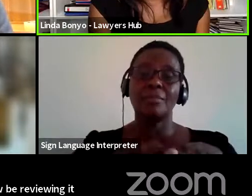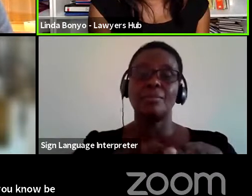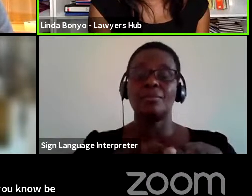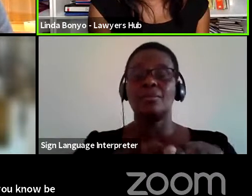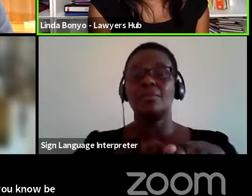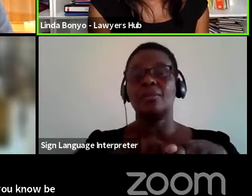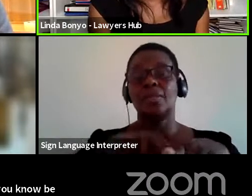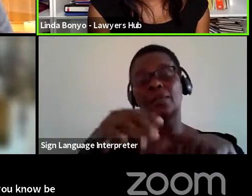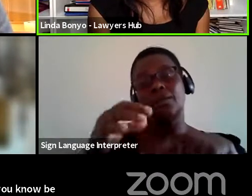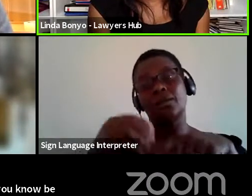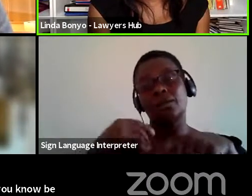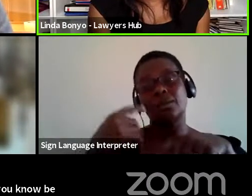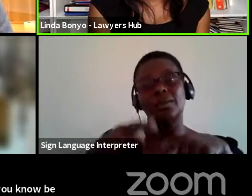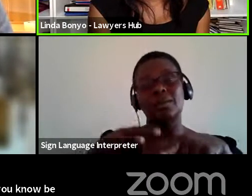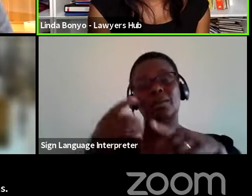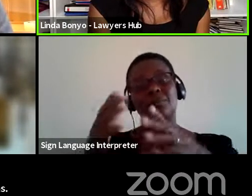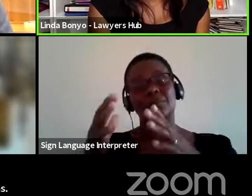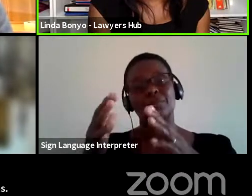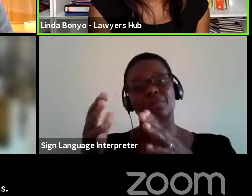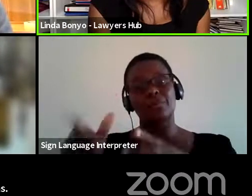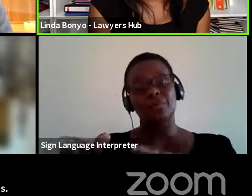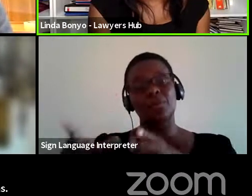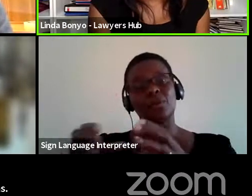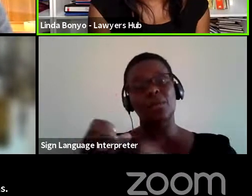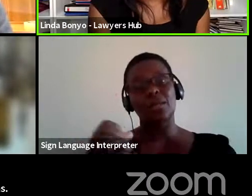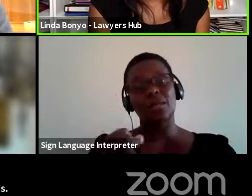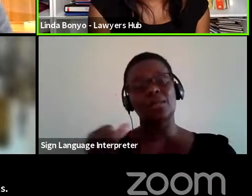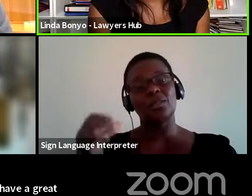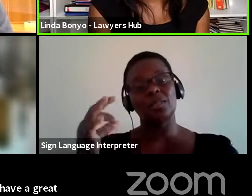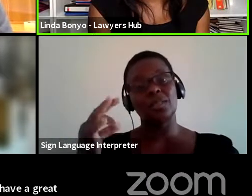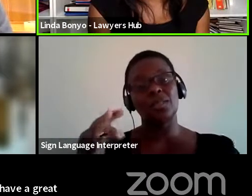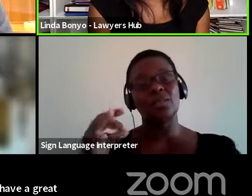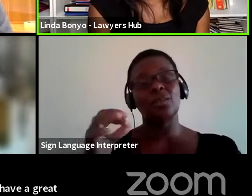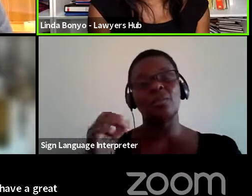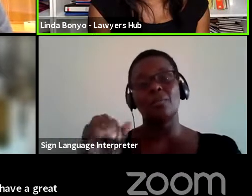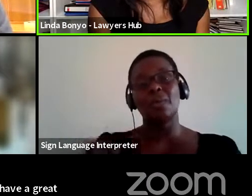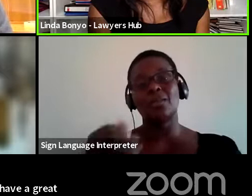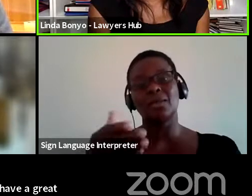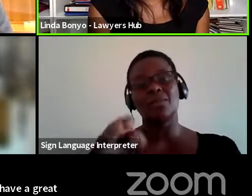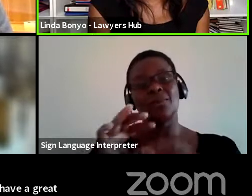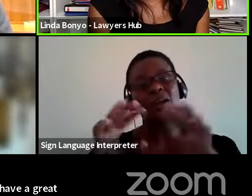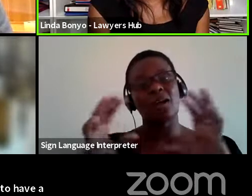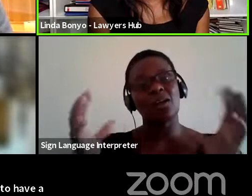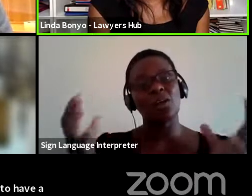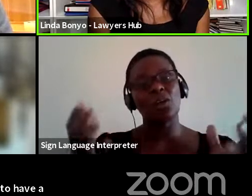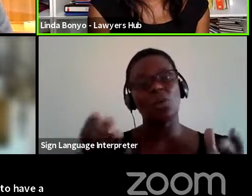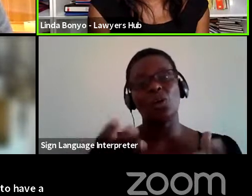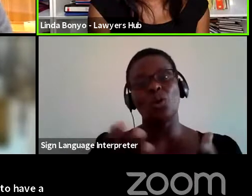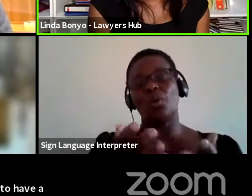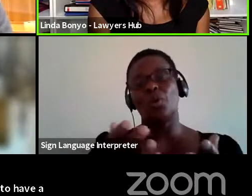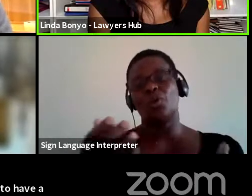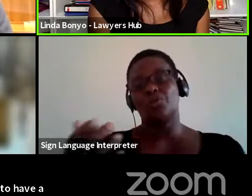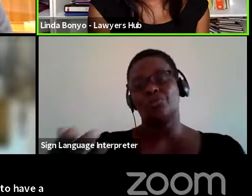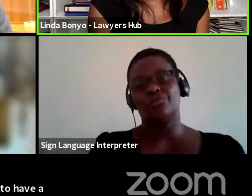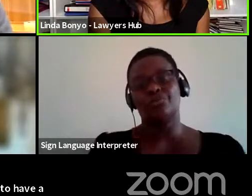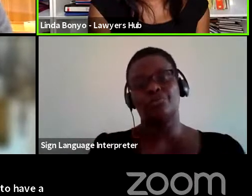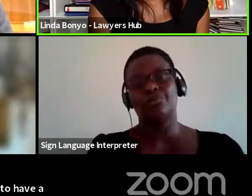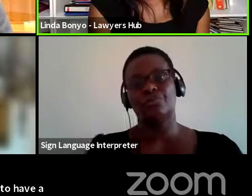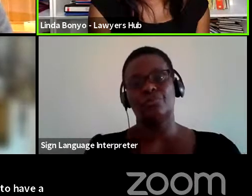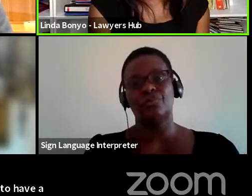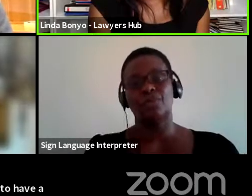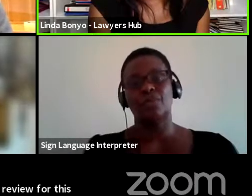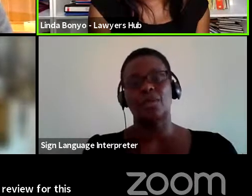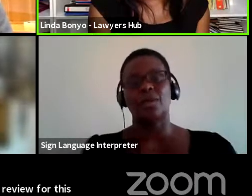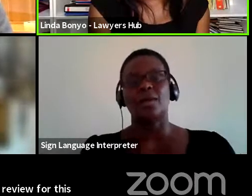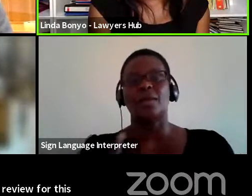decisions. It may not make sense. I think it's time to have a global way in which there will be independent review for